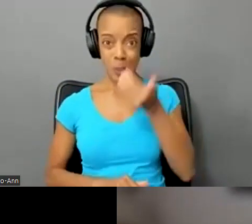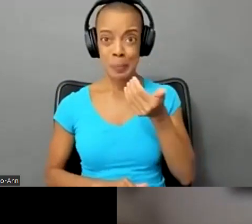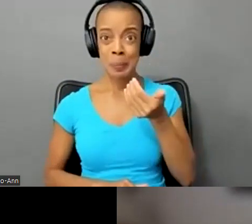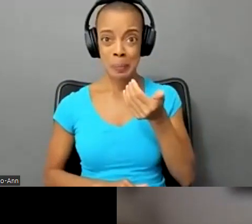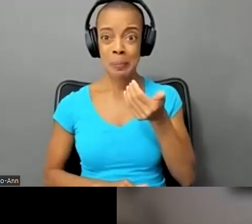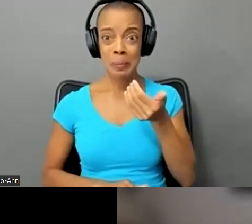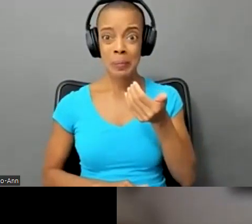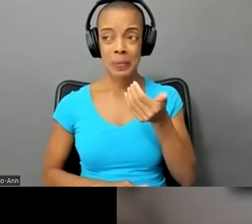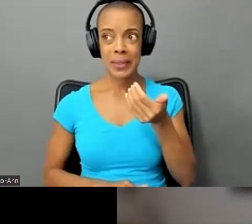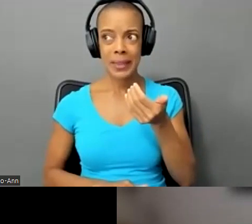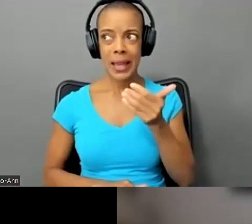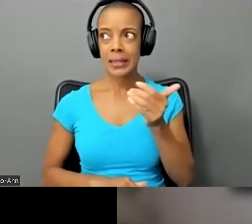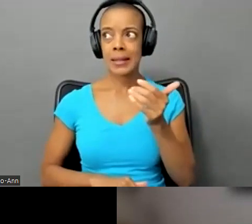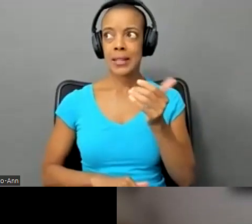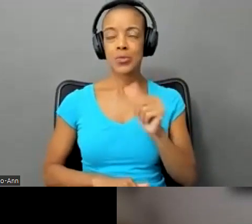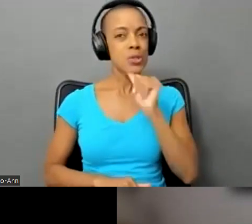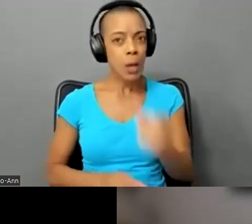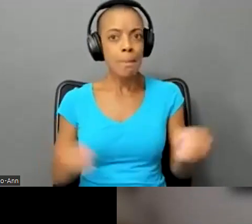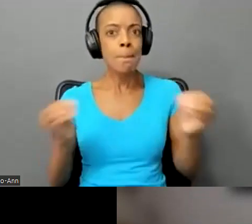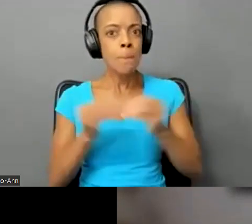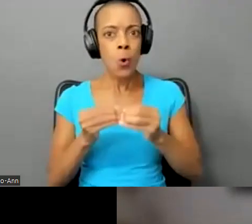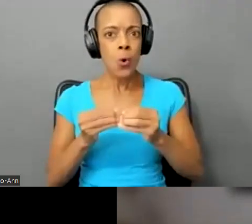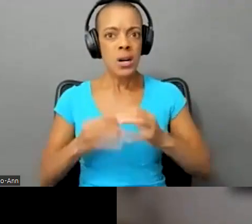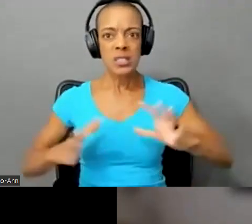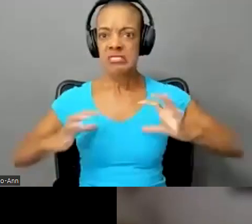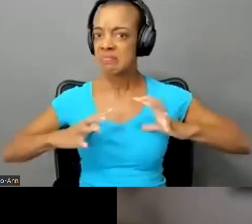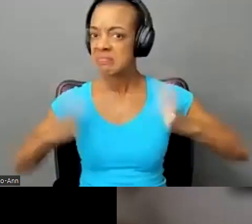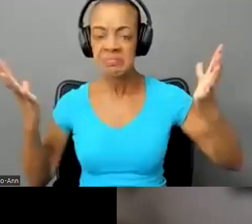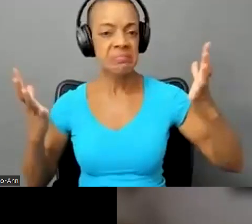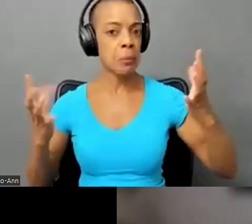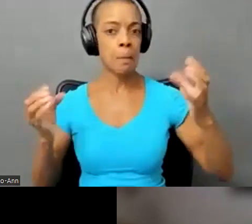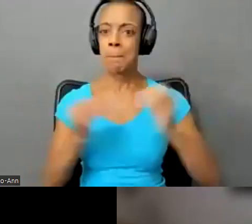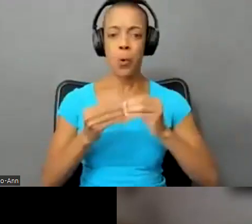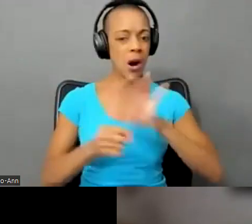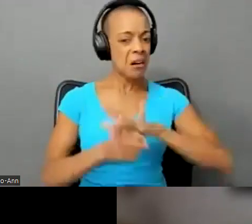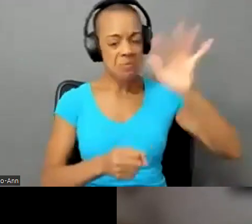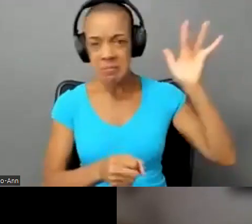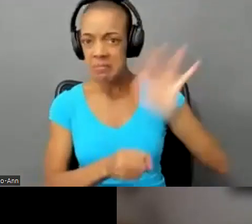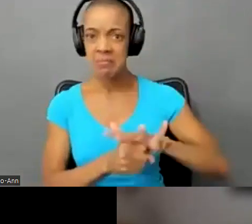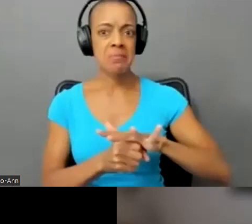more outrage, more concern from general public around the numbers of,